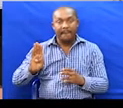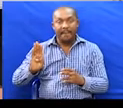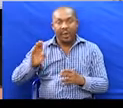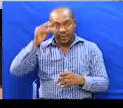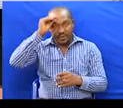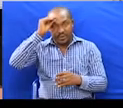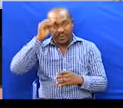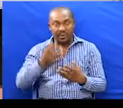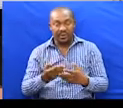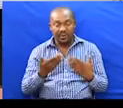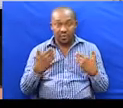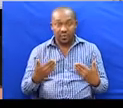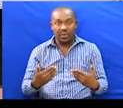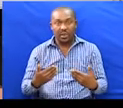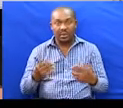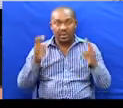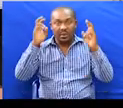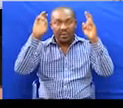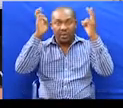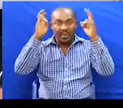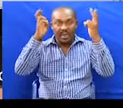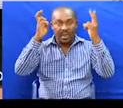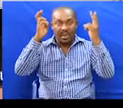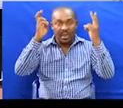And today's topic is